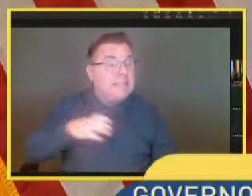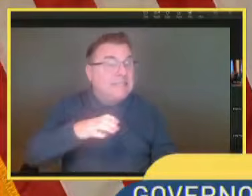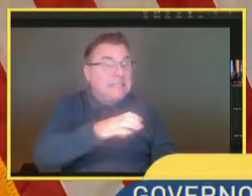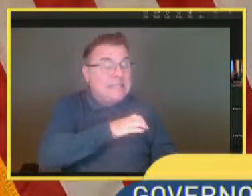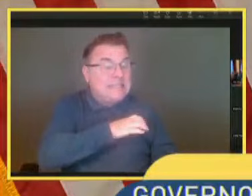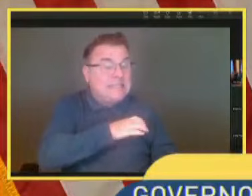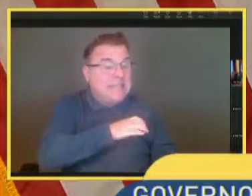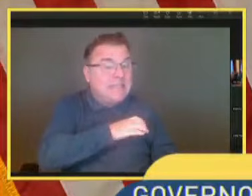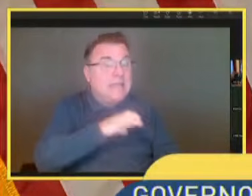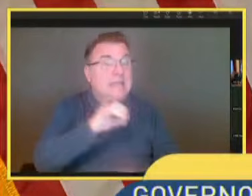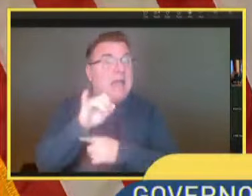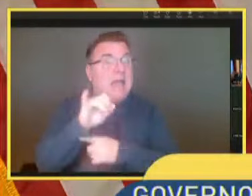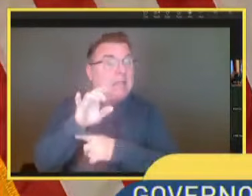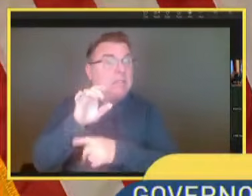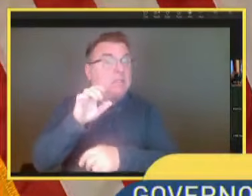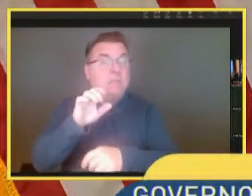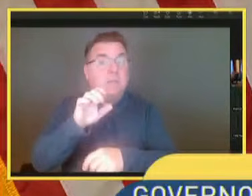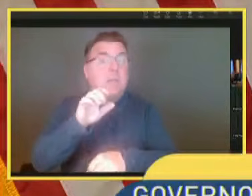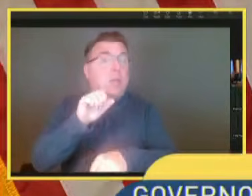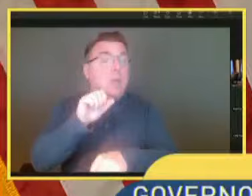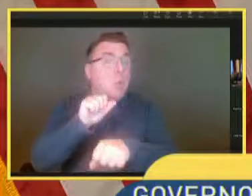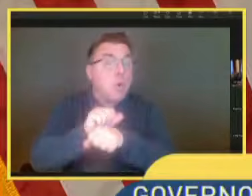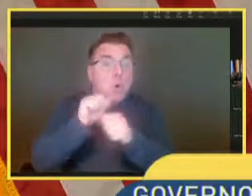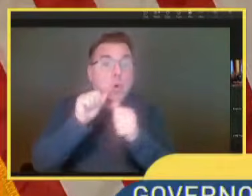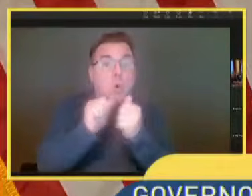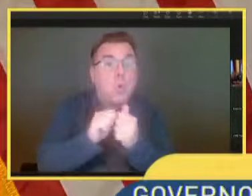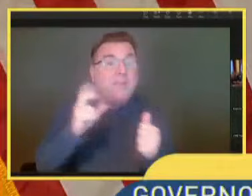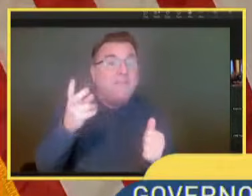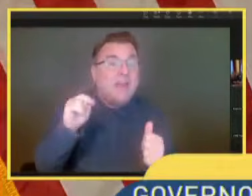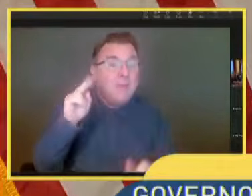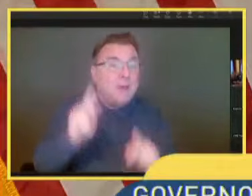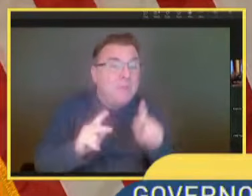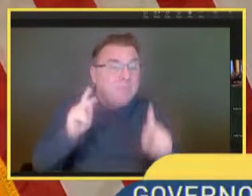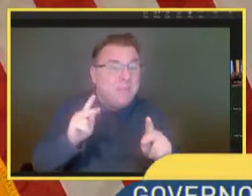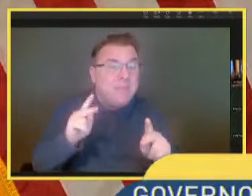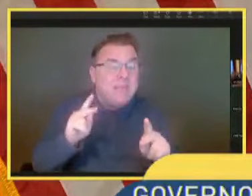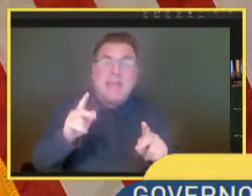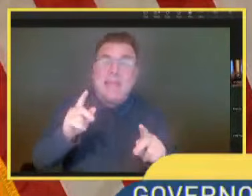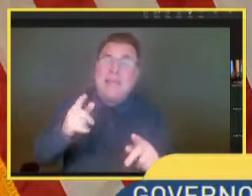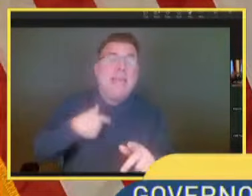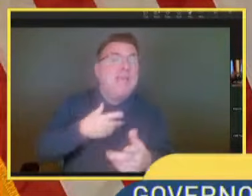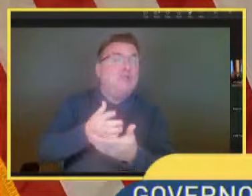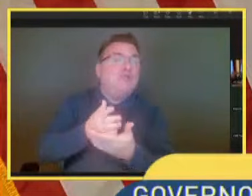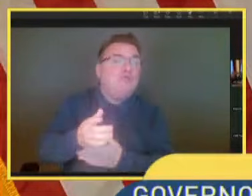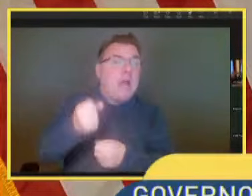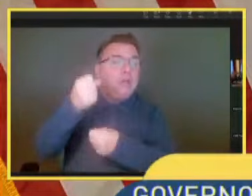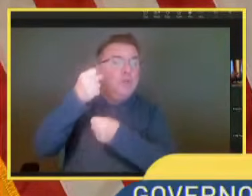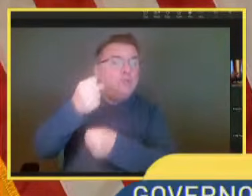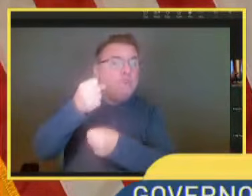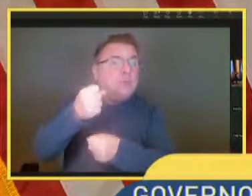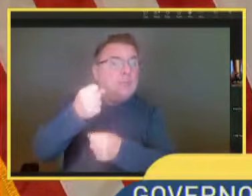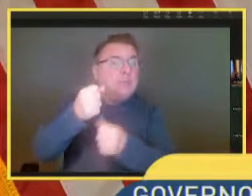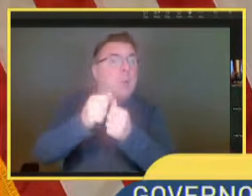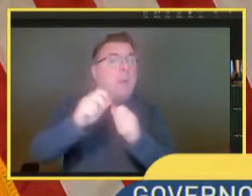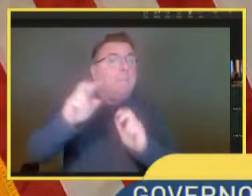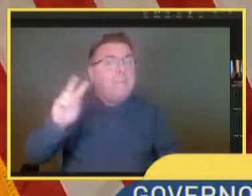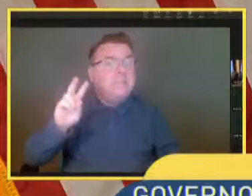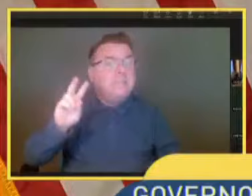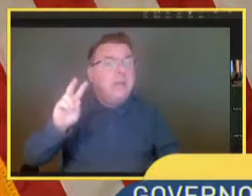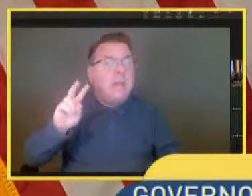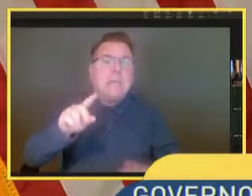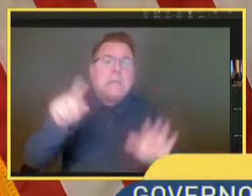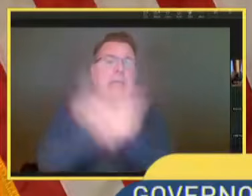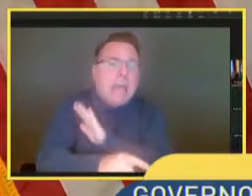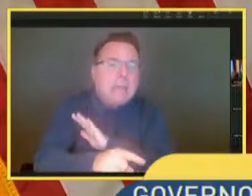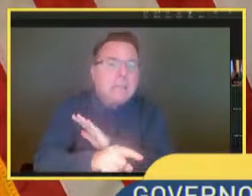with veterans, and he was peacefully exercising his constitutional rights. And now he's dead. Over the course of the last